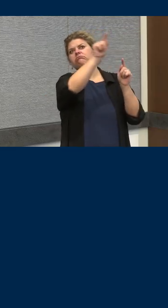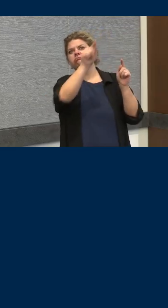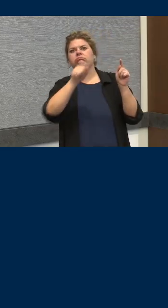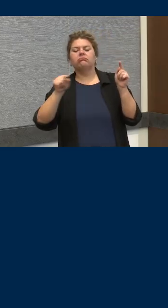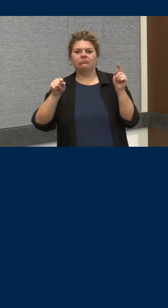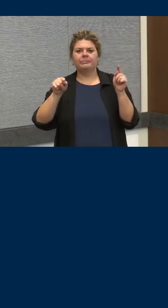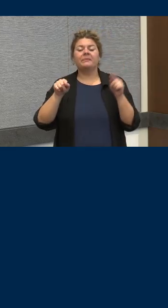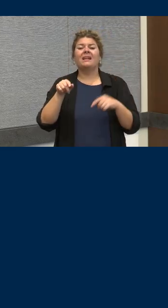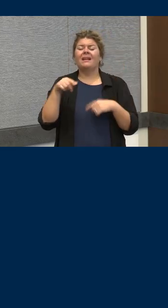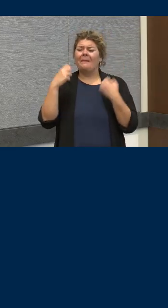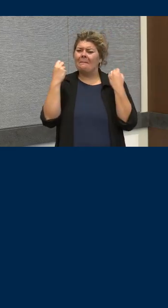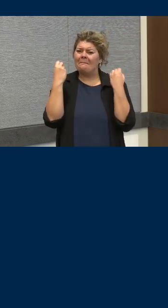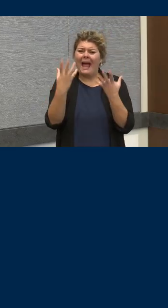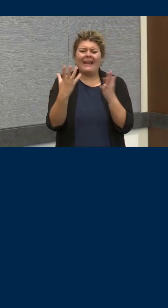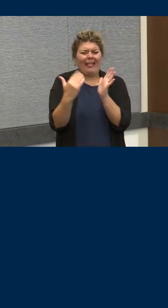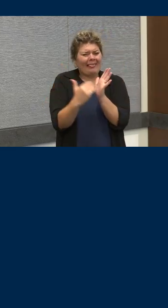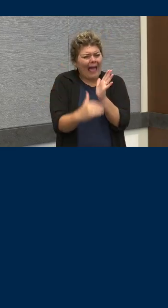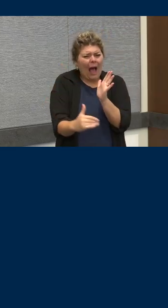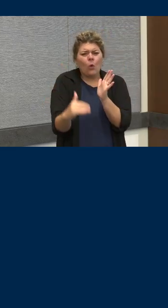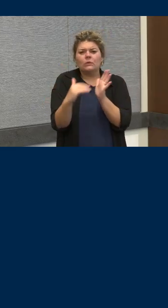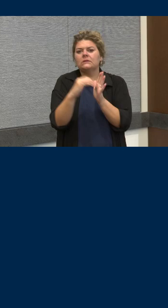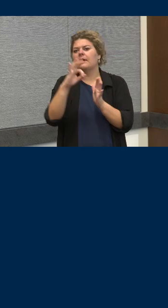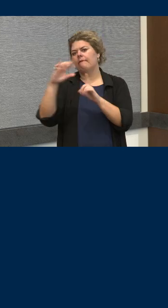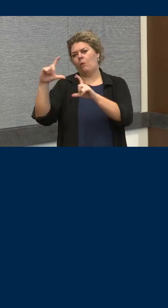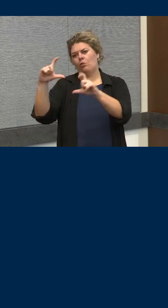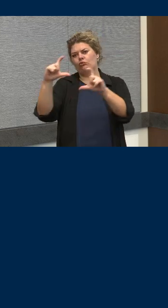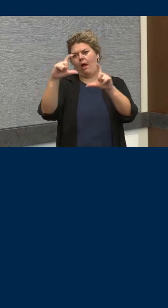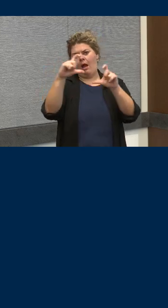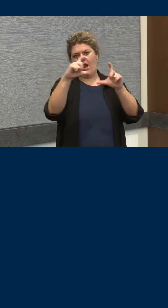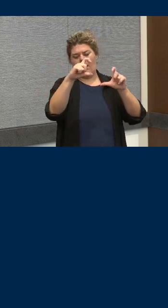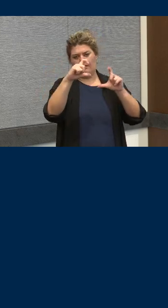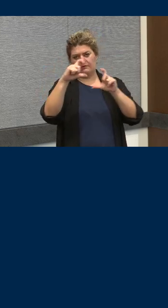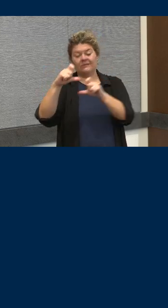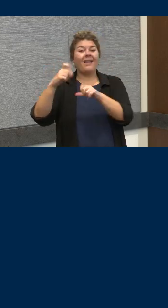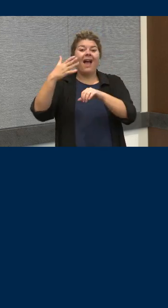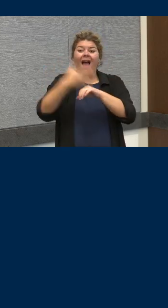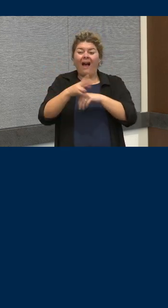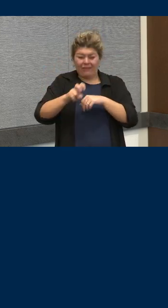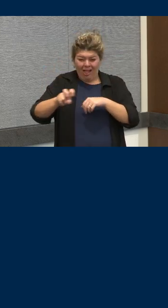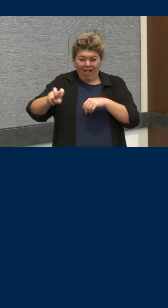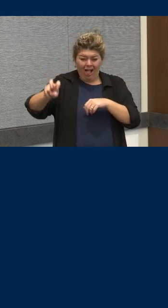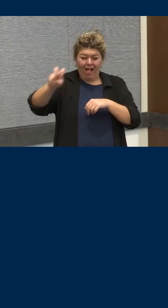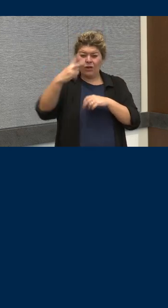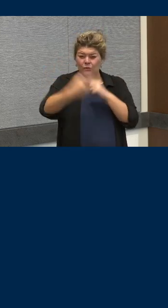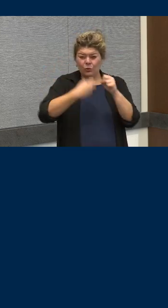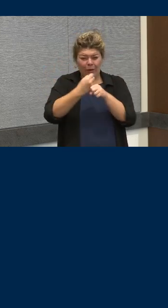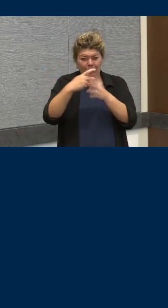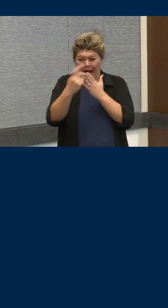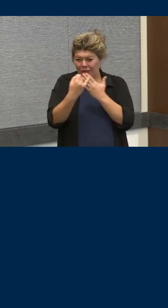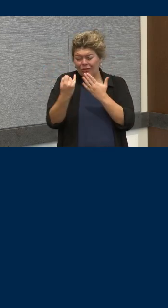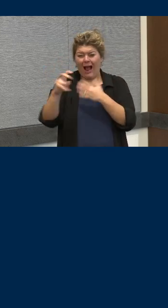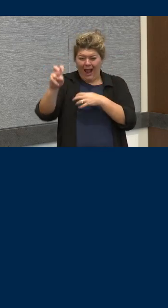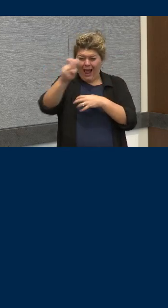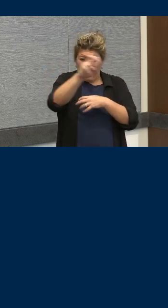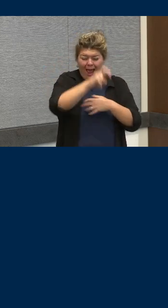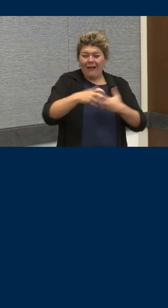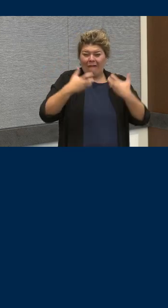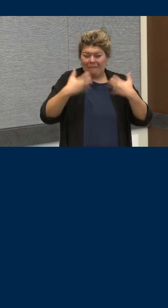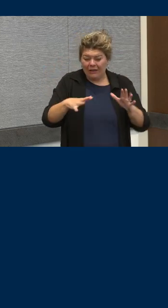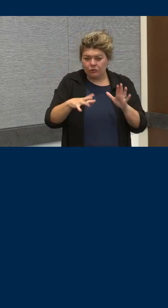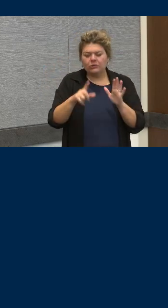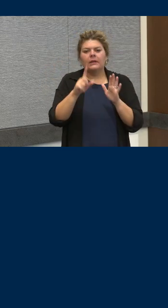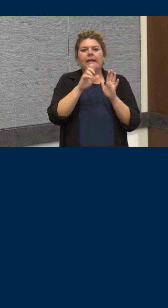Frank shot many thousands of photographs. At the end of his mammoth 2-year project, he selected